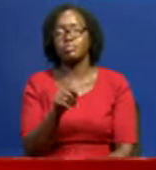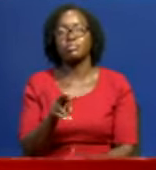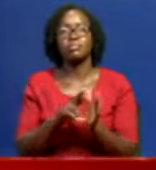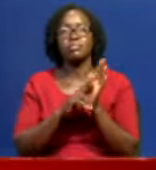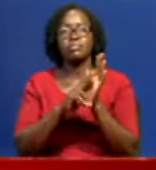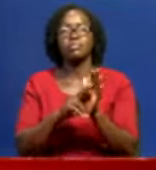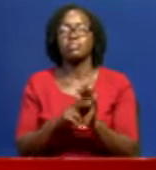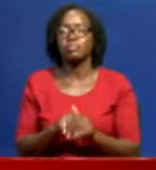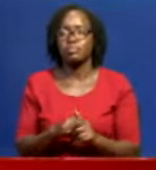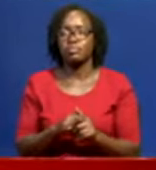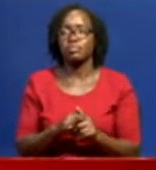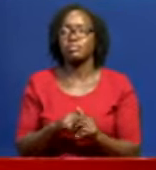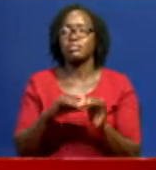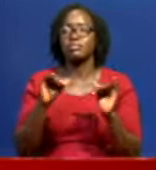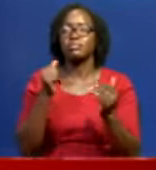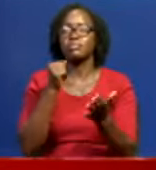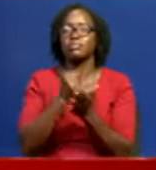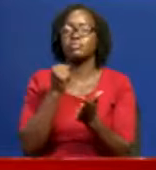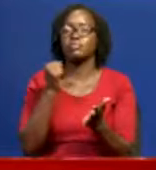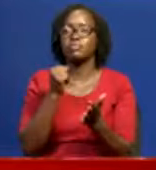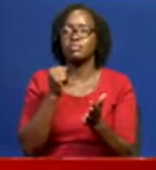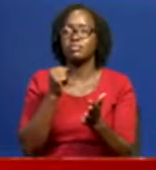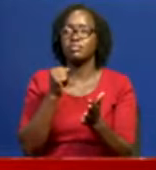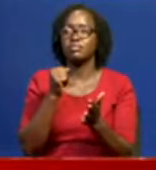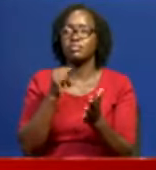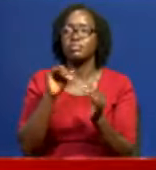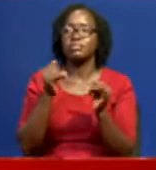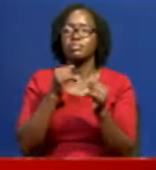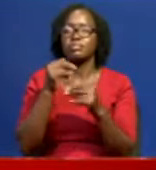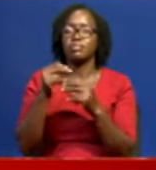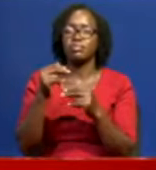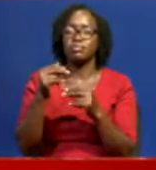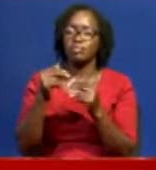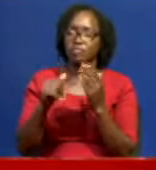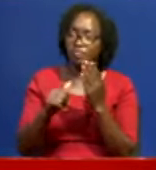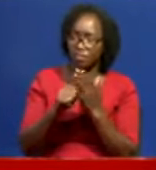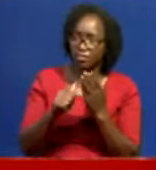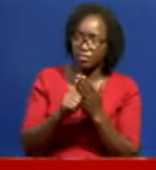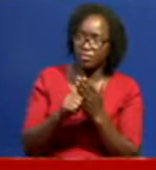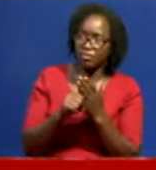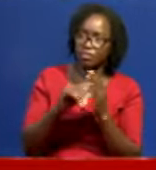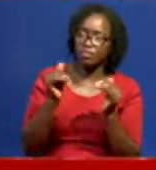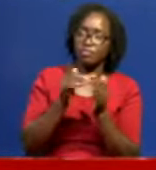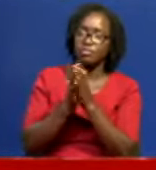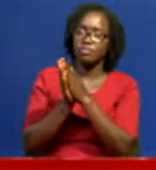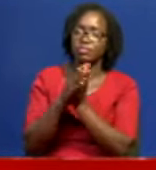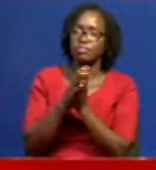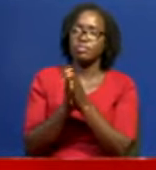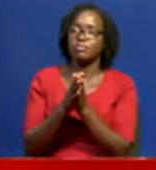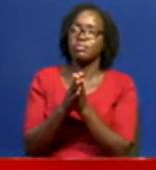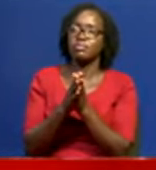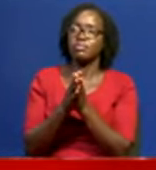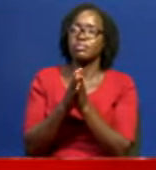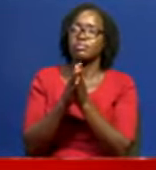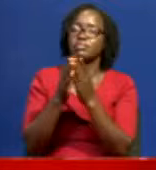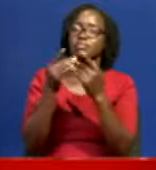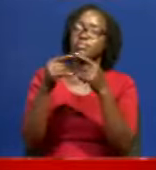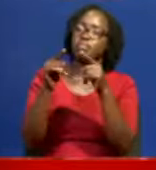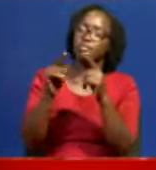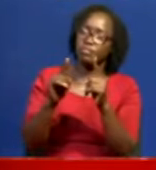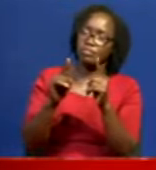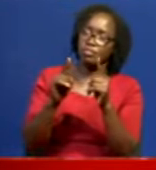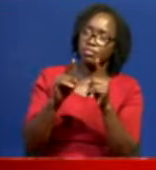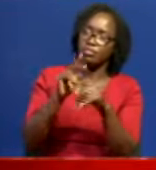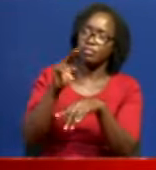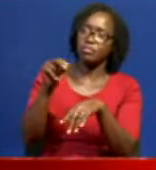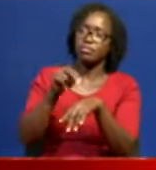represents the new branding, the new profile, the new narrative to propel the